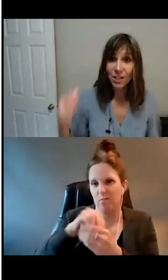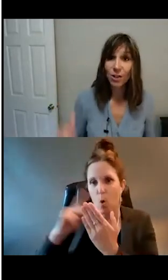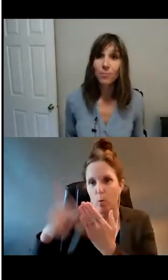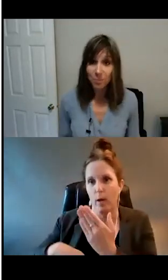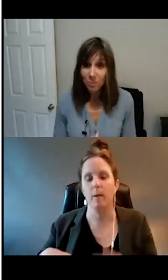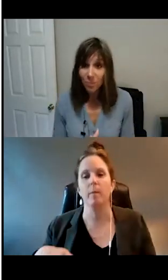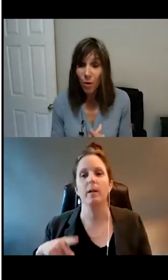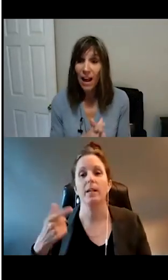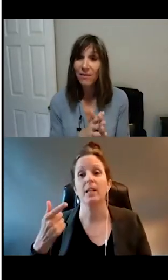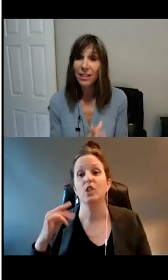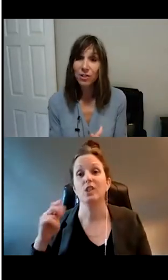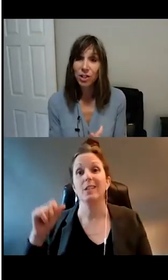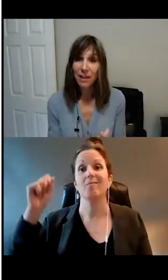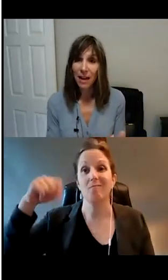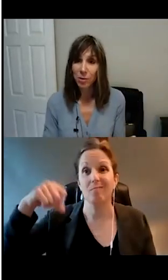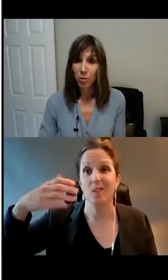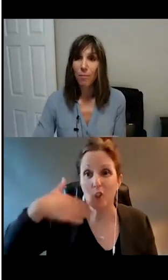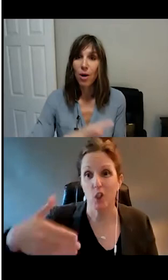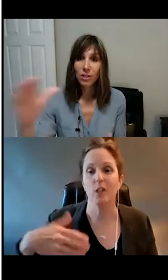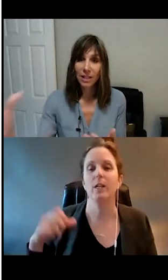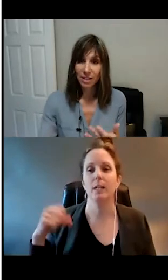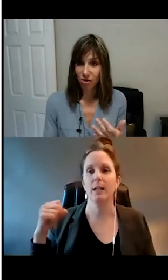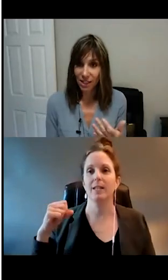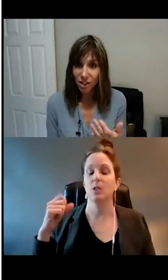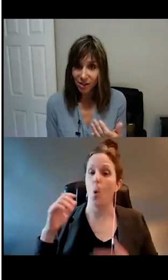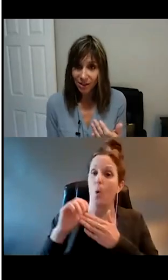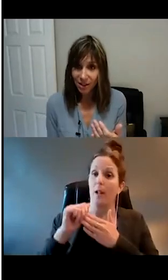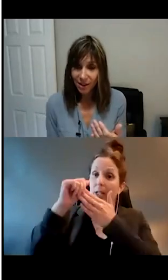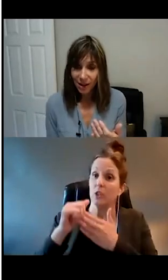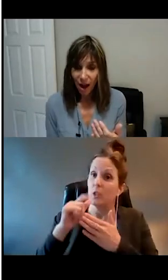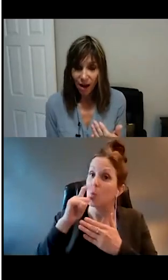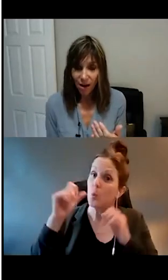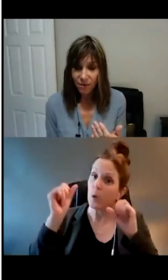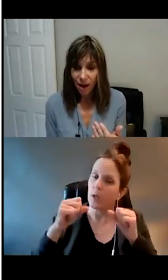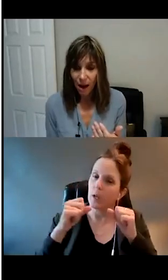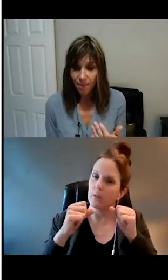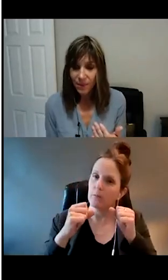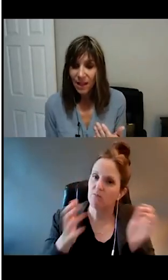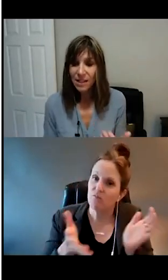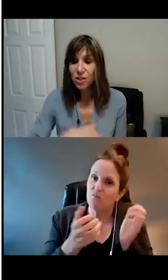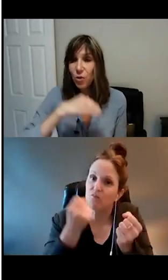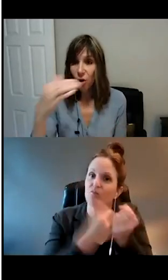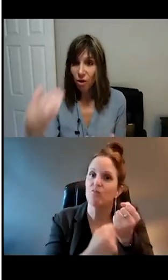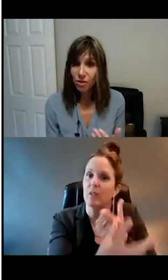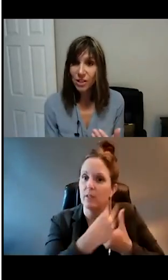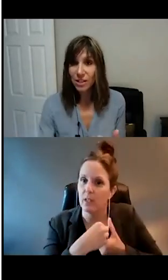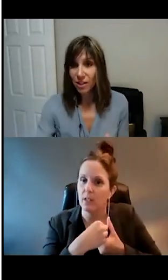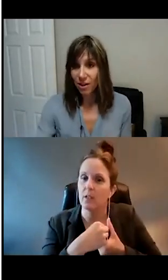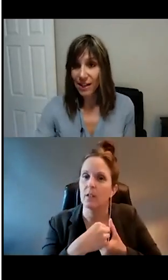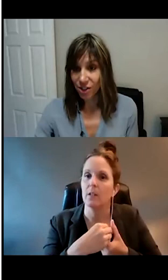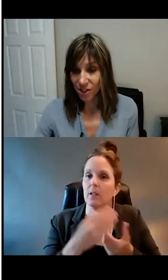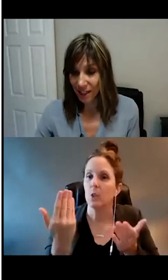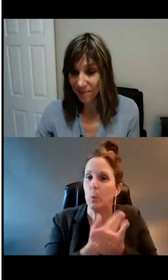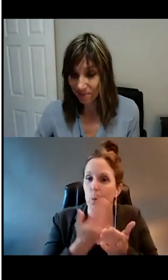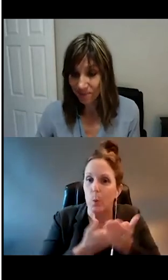Good, yes. So we want to have leadership that helps promote integration of these new workers